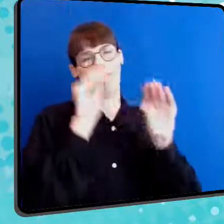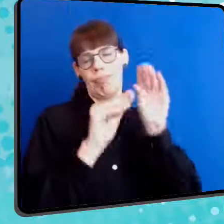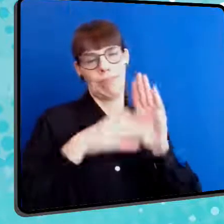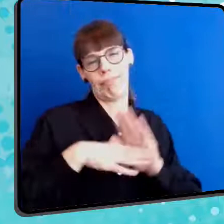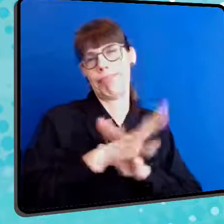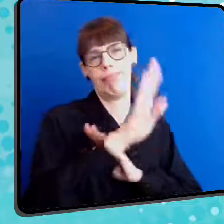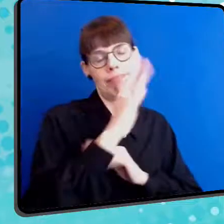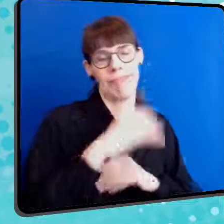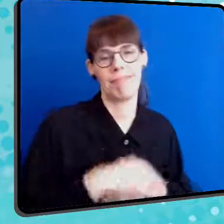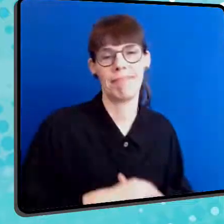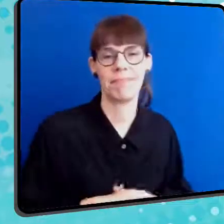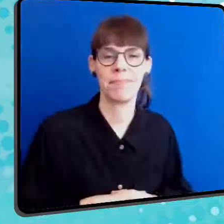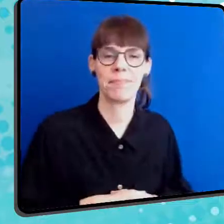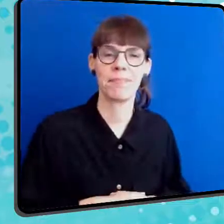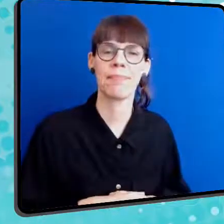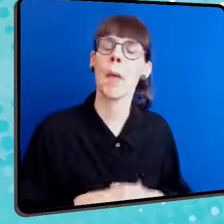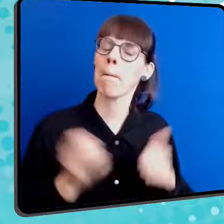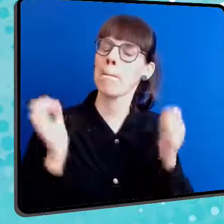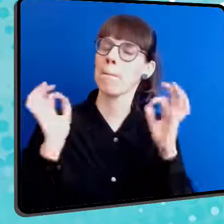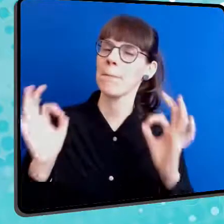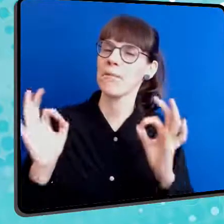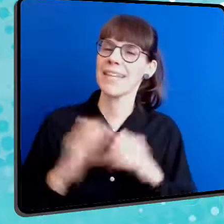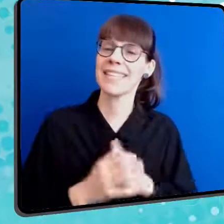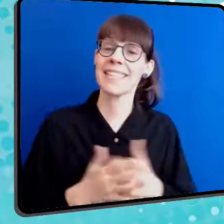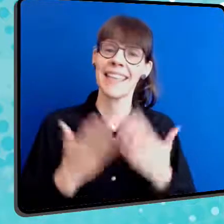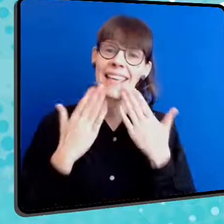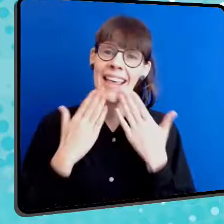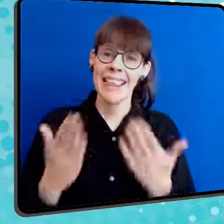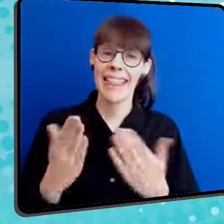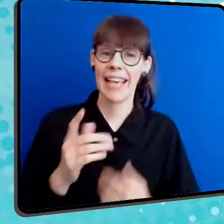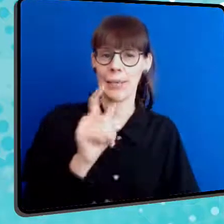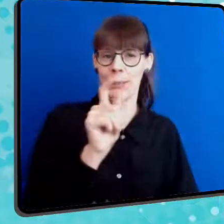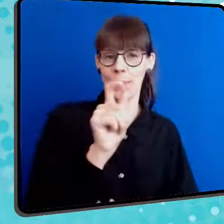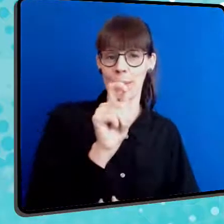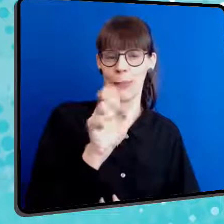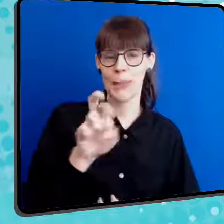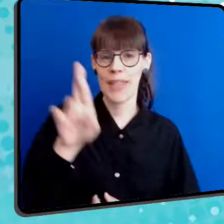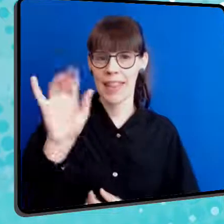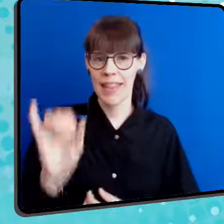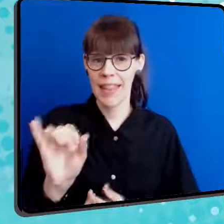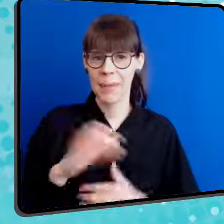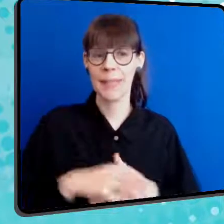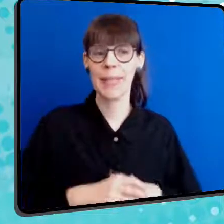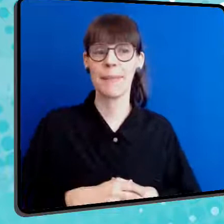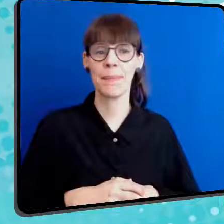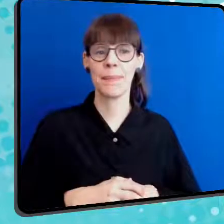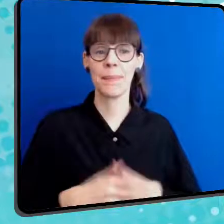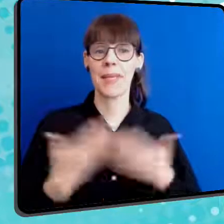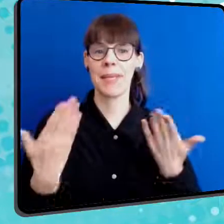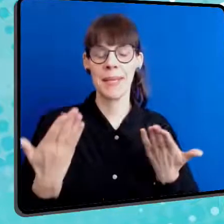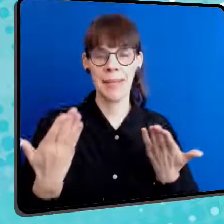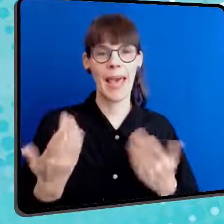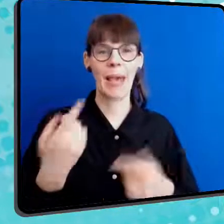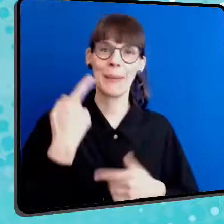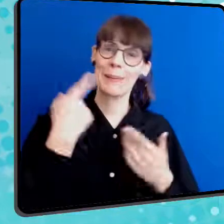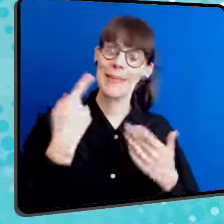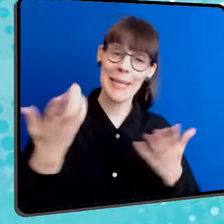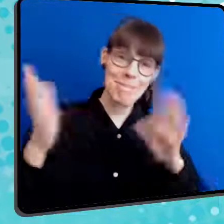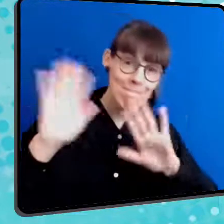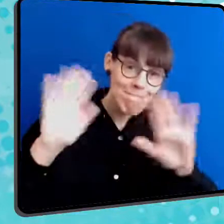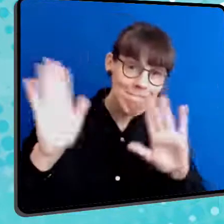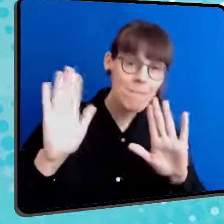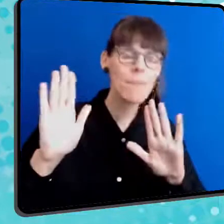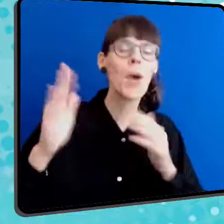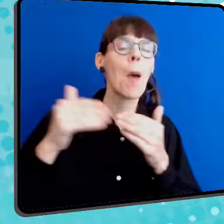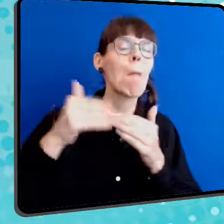Love that. That was perfect. Well, thank you so much, Terry. We'll say goodbye for you for now, but we will see you again in a little bit.